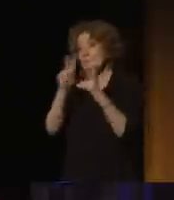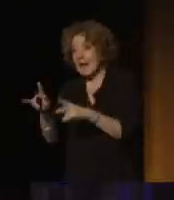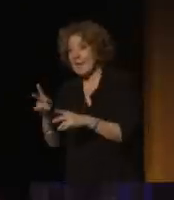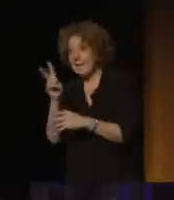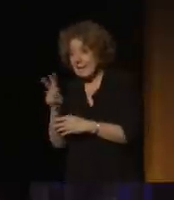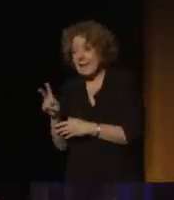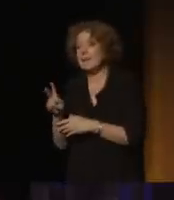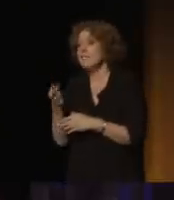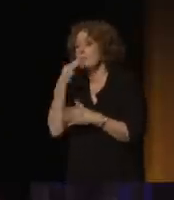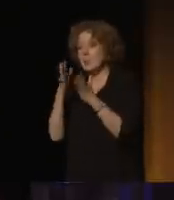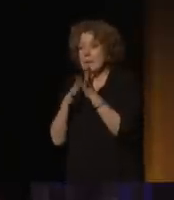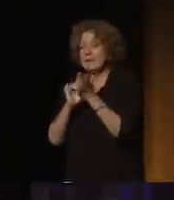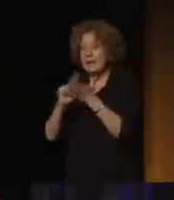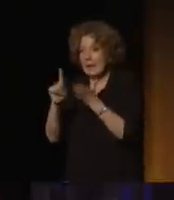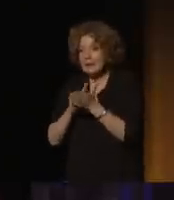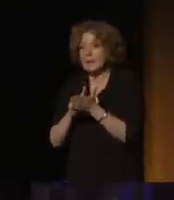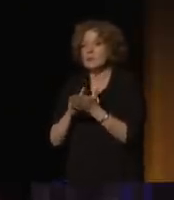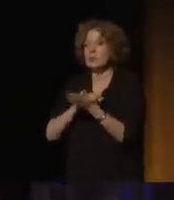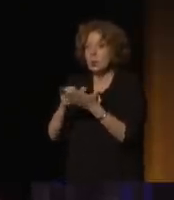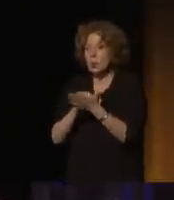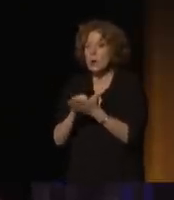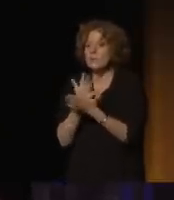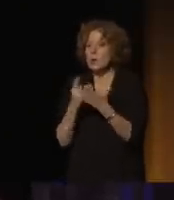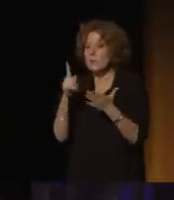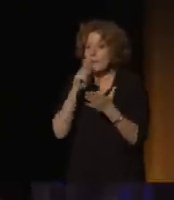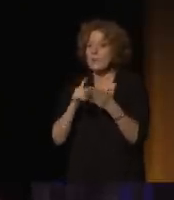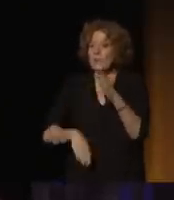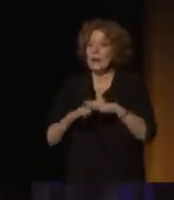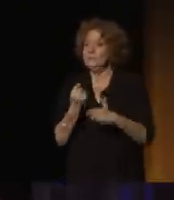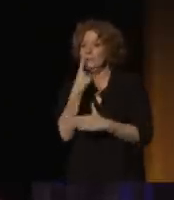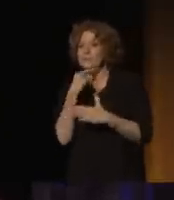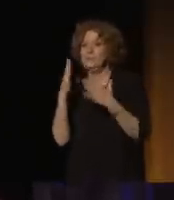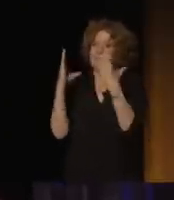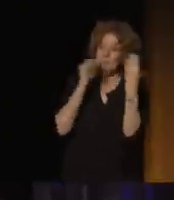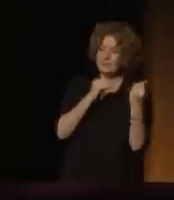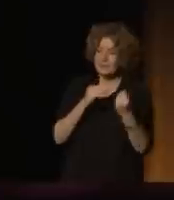time, just a few months later, so many people I knew were heavily medicated, and